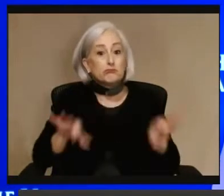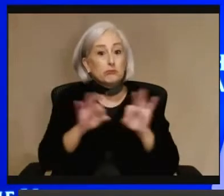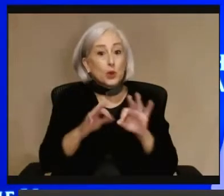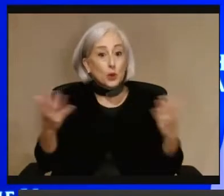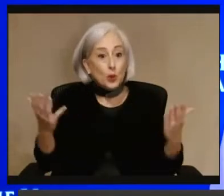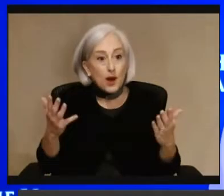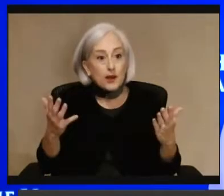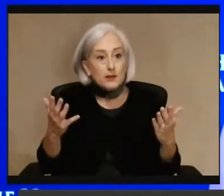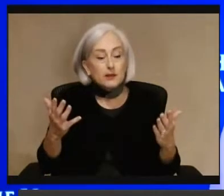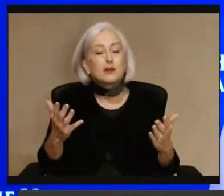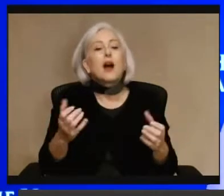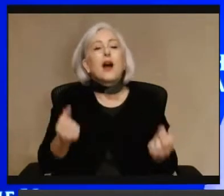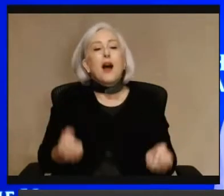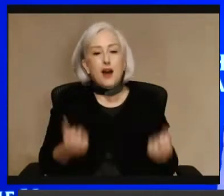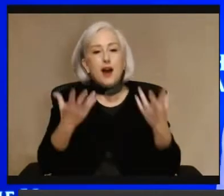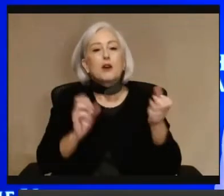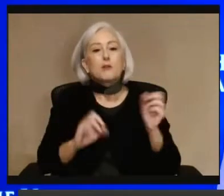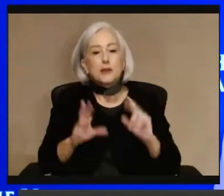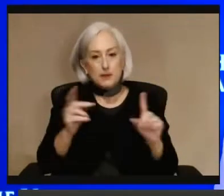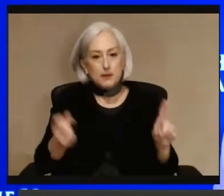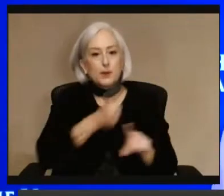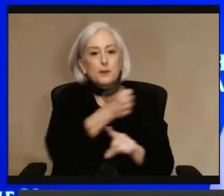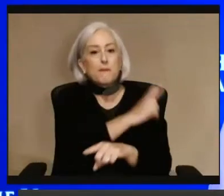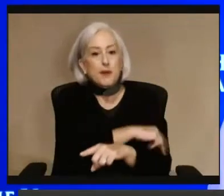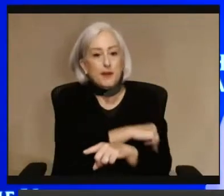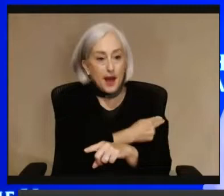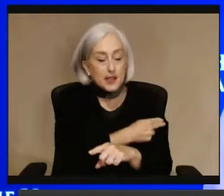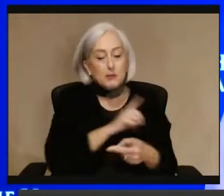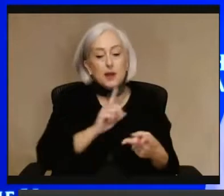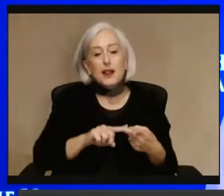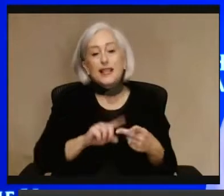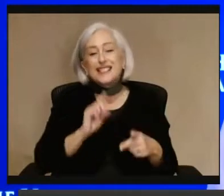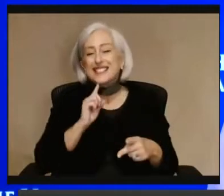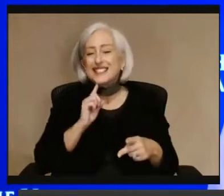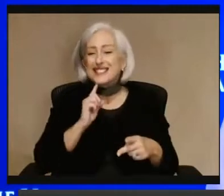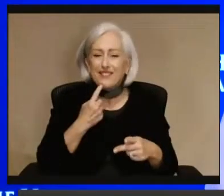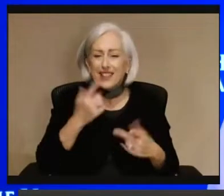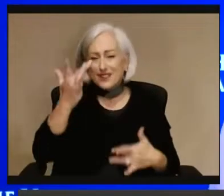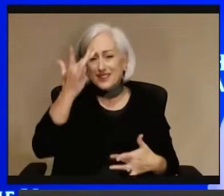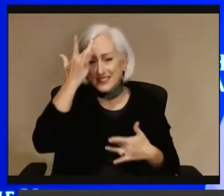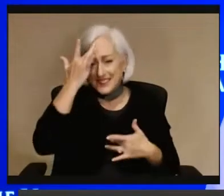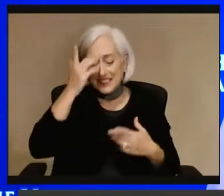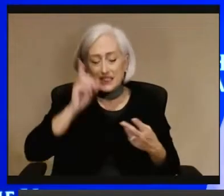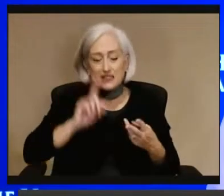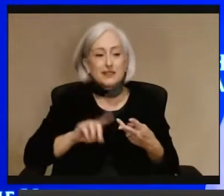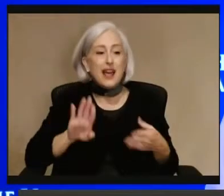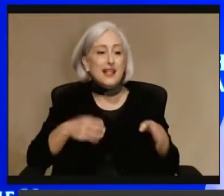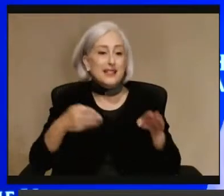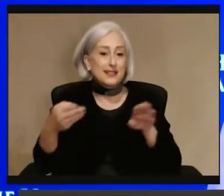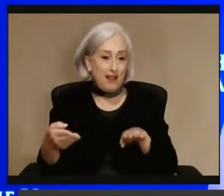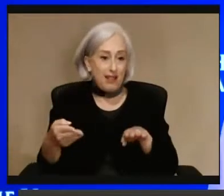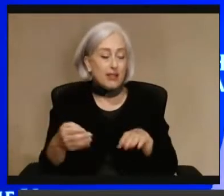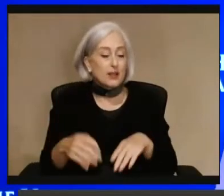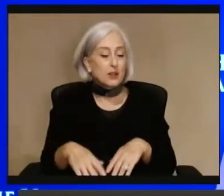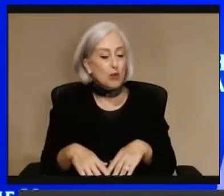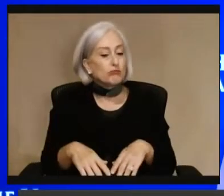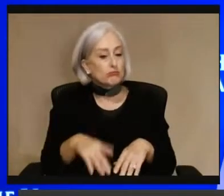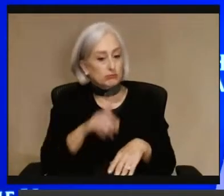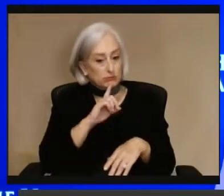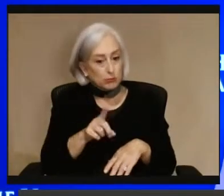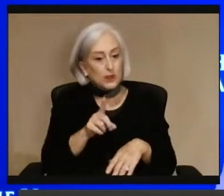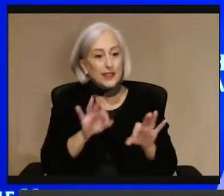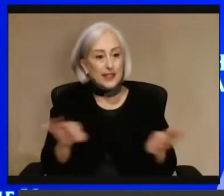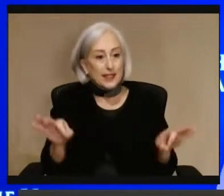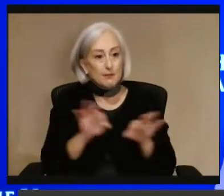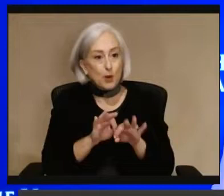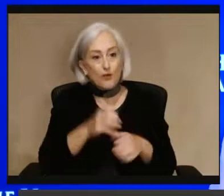hospitalization, severe disease, and death. And so I think it continues to be incumbent upon every individual to make sure that their family, their bubble is most protected.